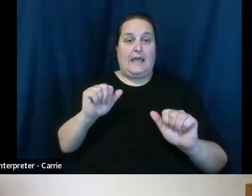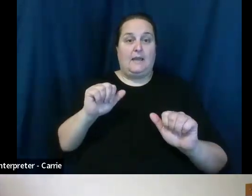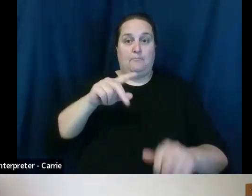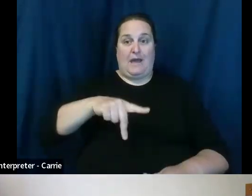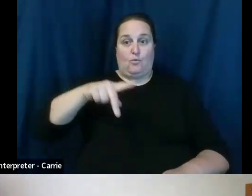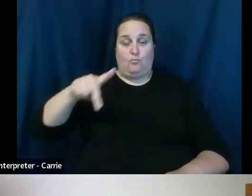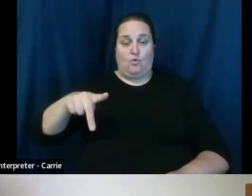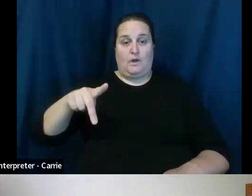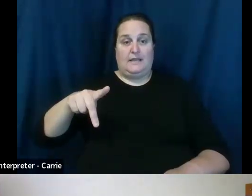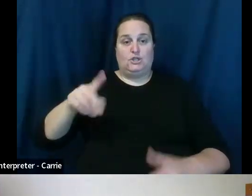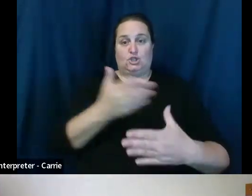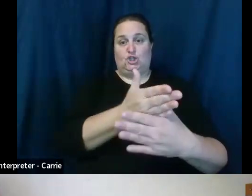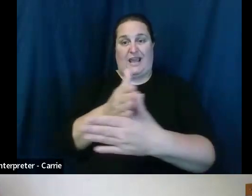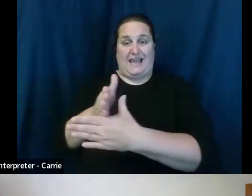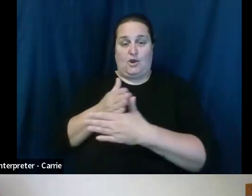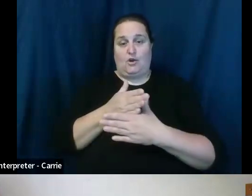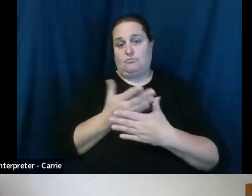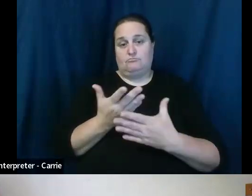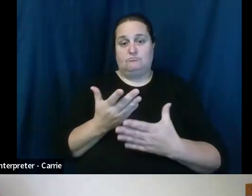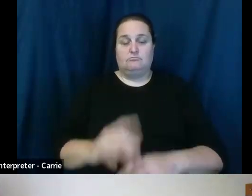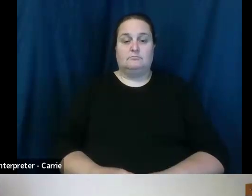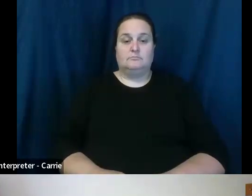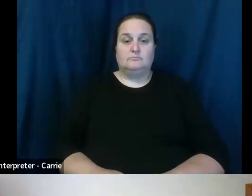and it has all of the instructions that I talked about too.